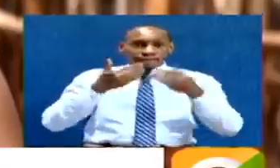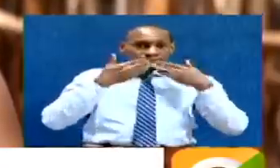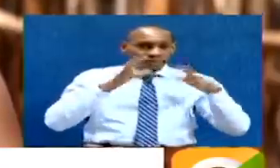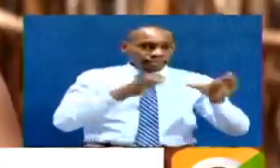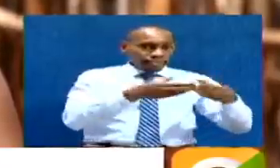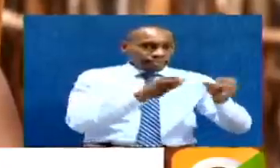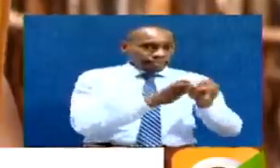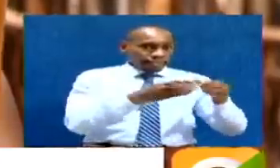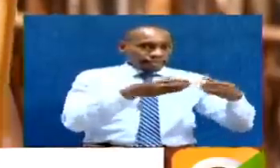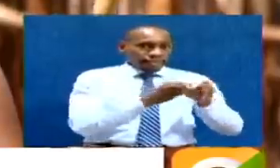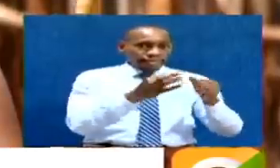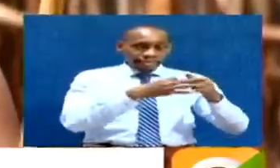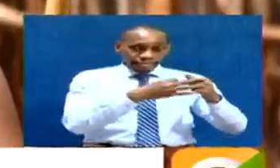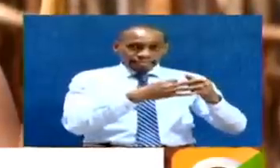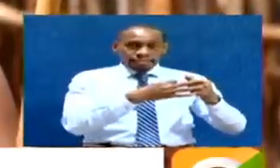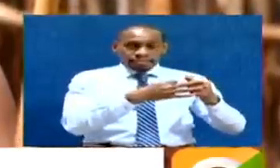class 8,